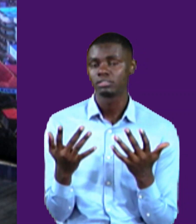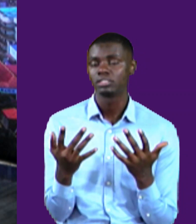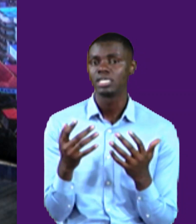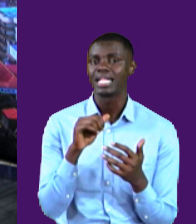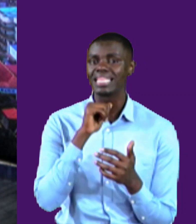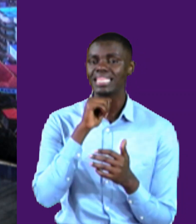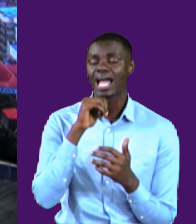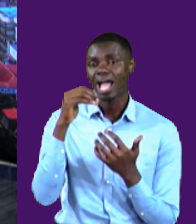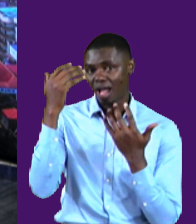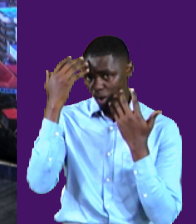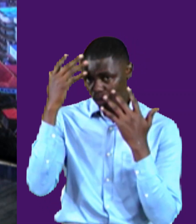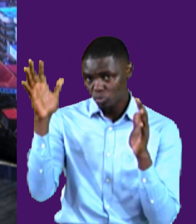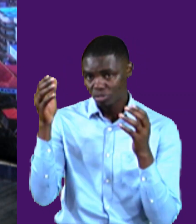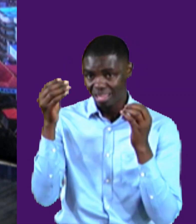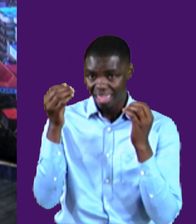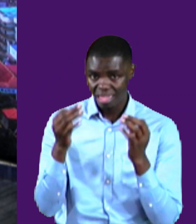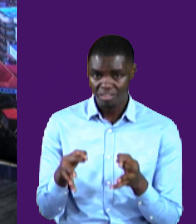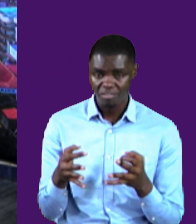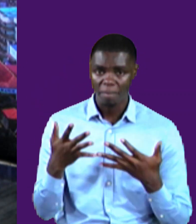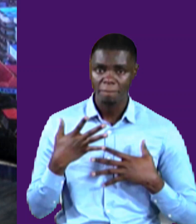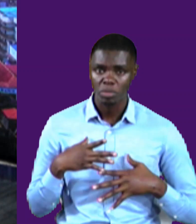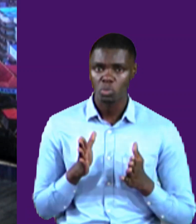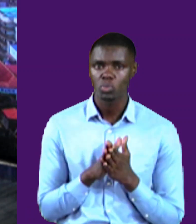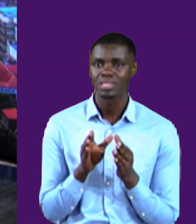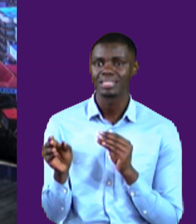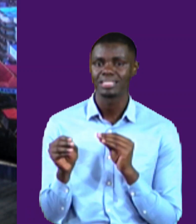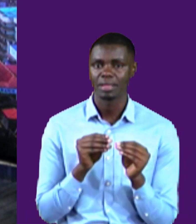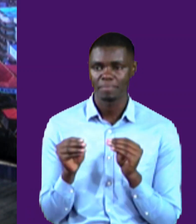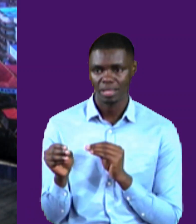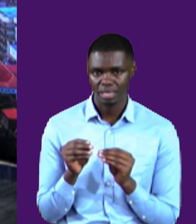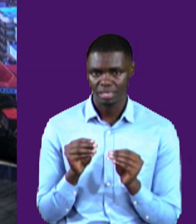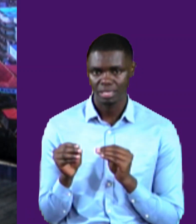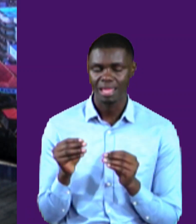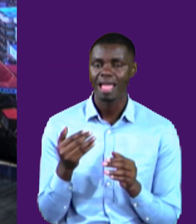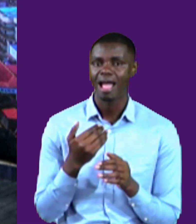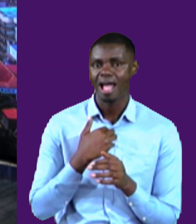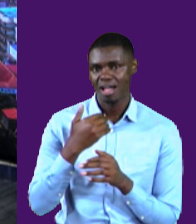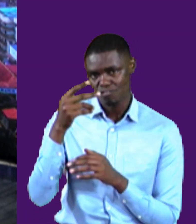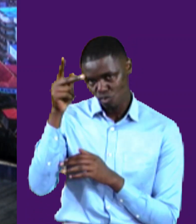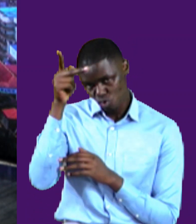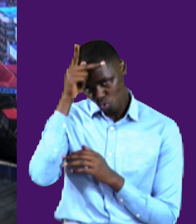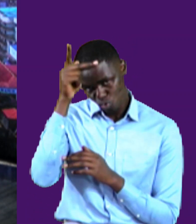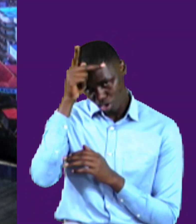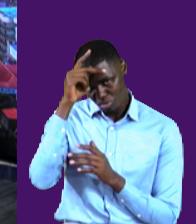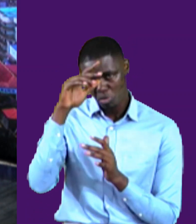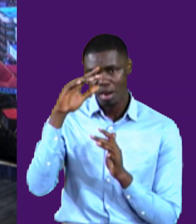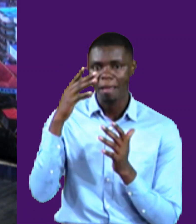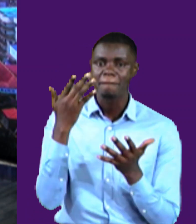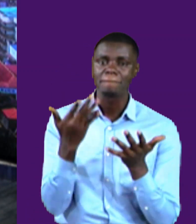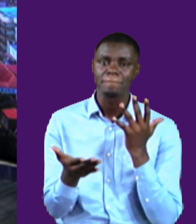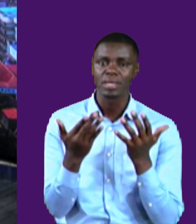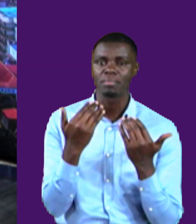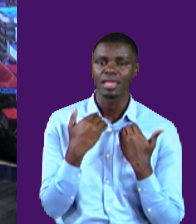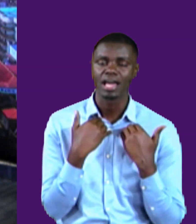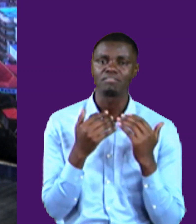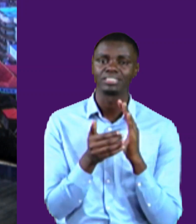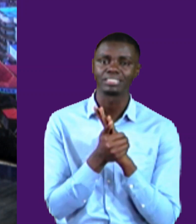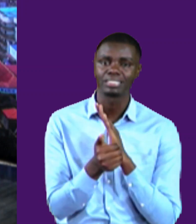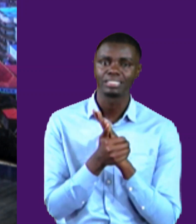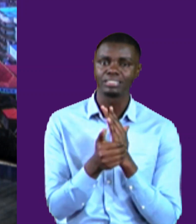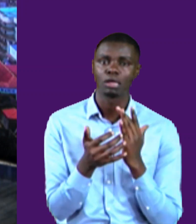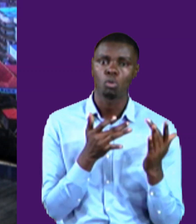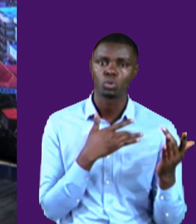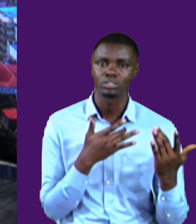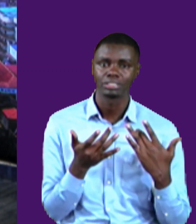they don't know if people with disabilities have knowledge or maybe they have skills concerning